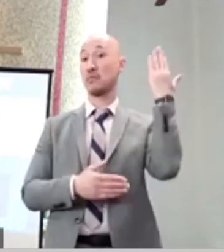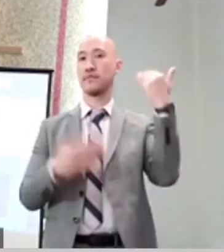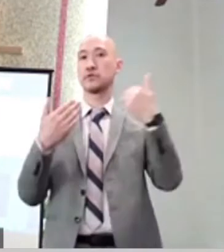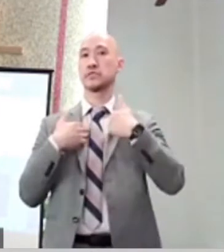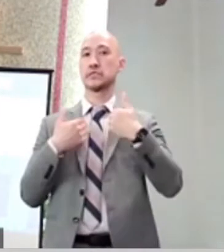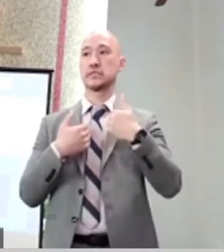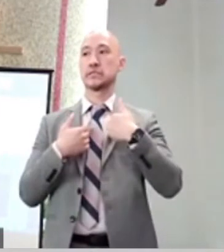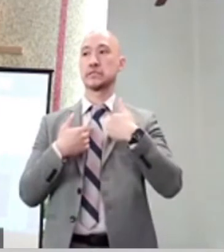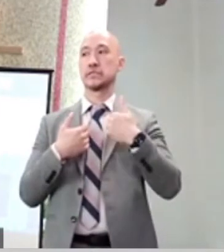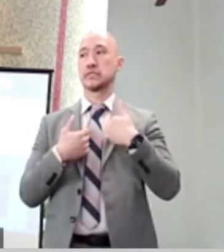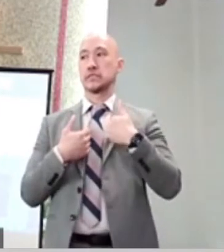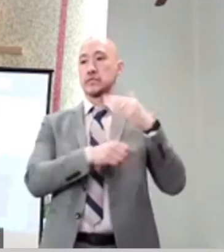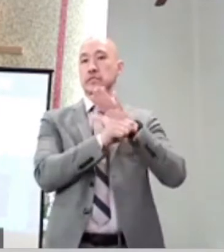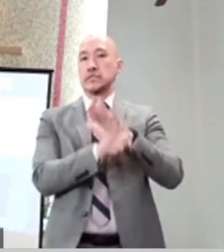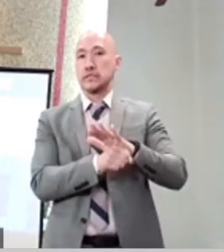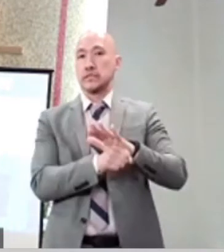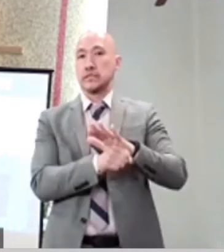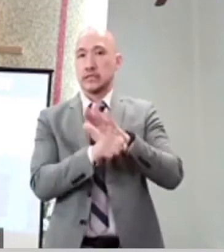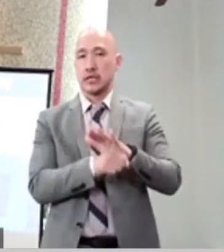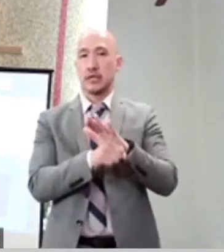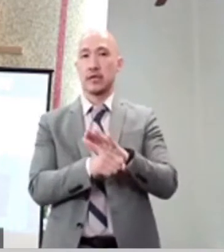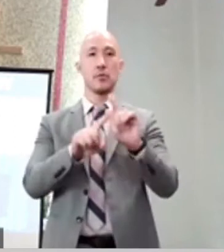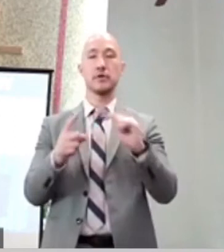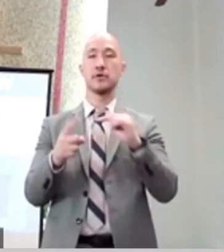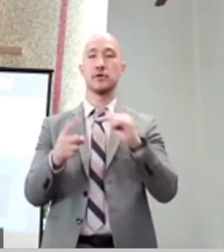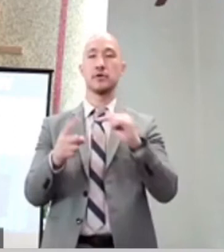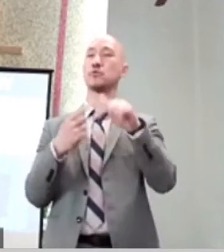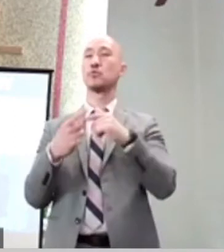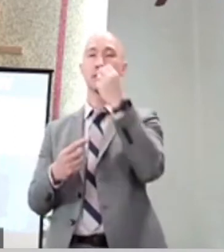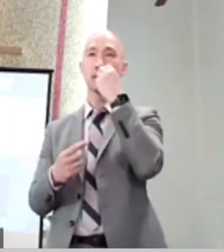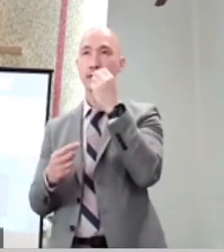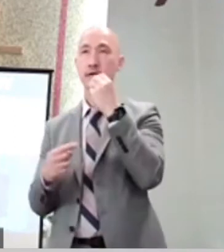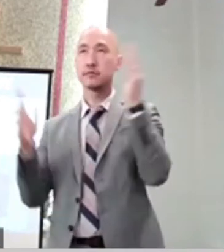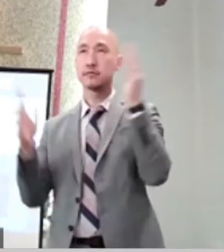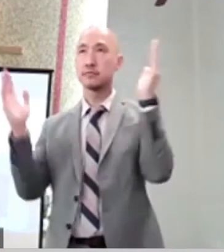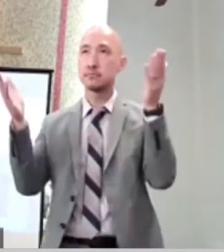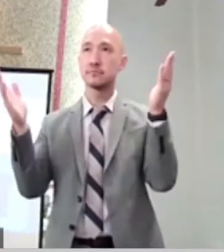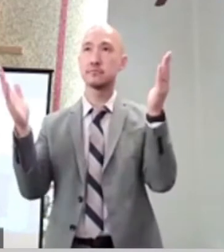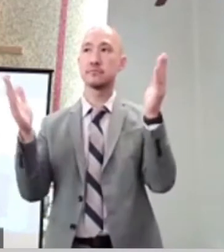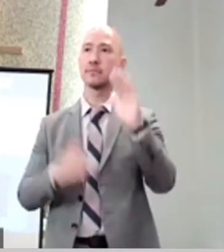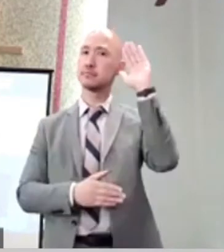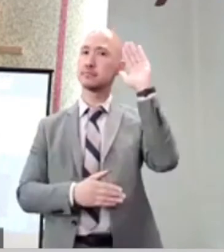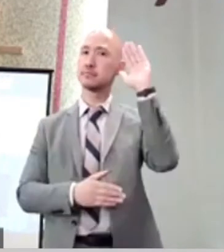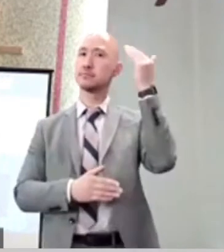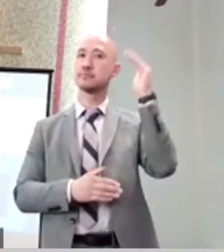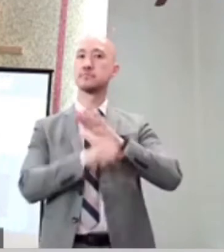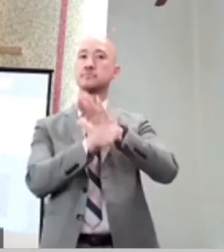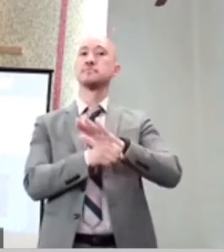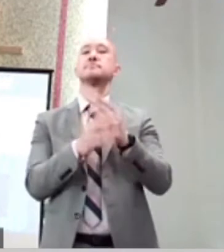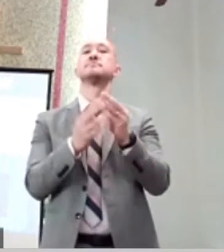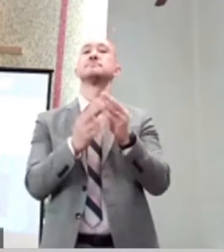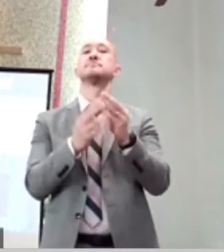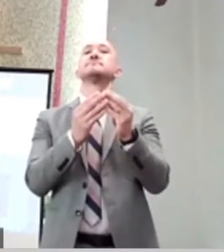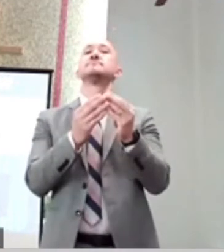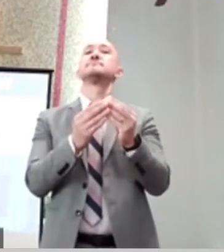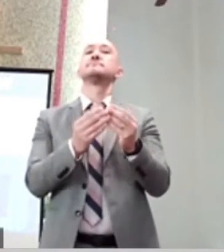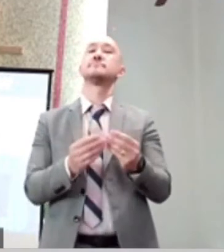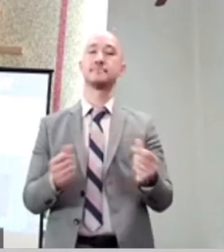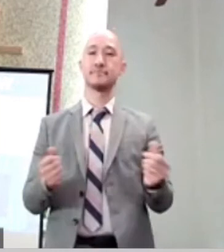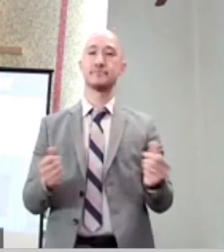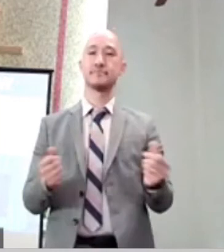more willing to interact. I've observed this phenomenon myself. You invite somebody who maybe, oh, you know, he's a little